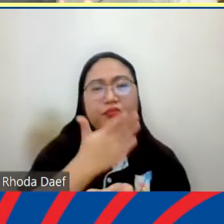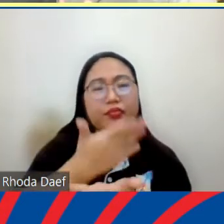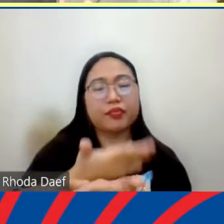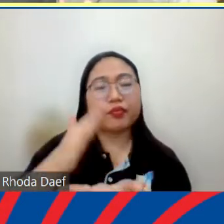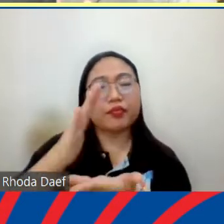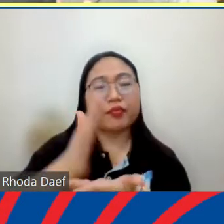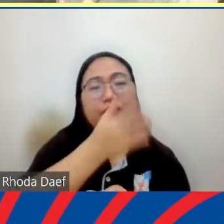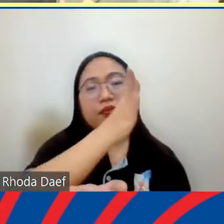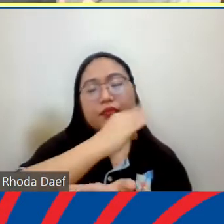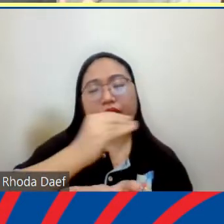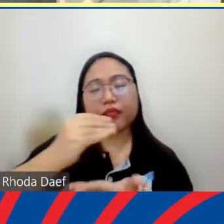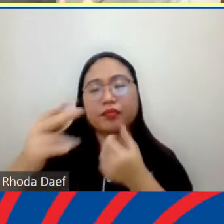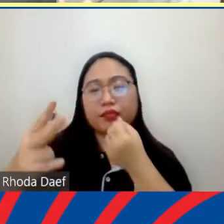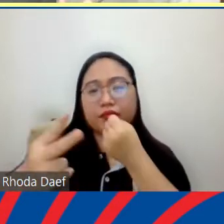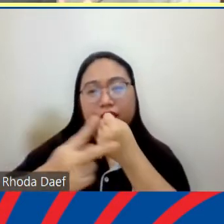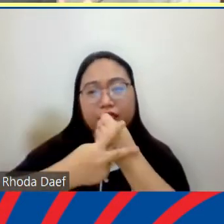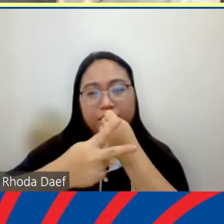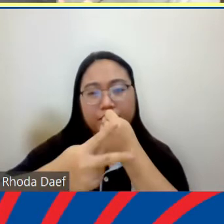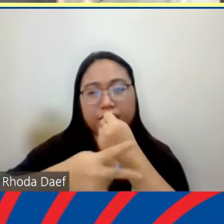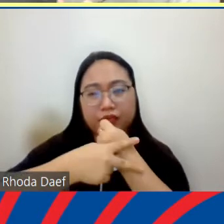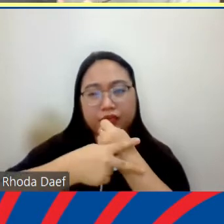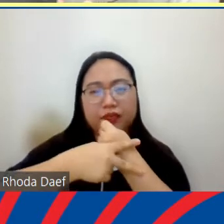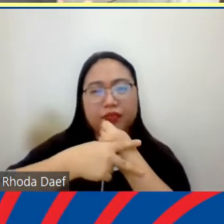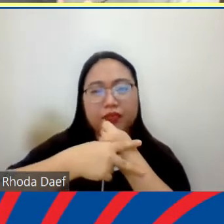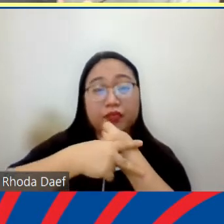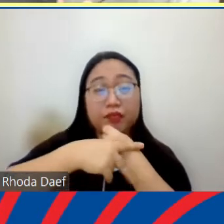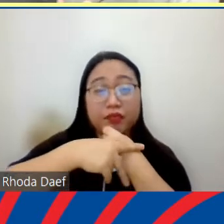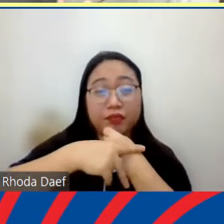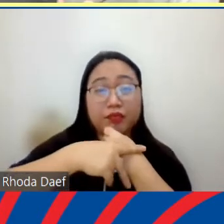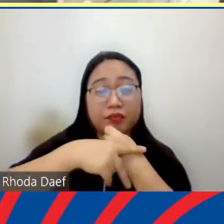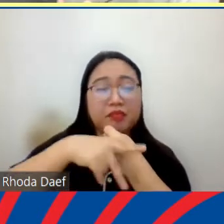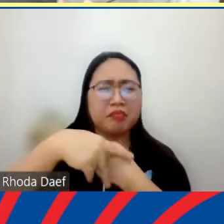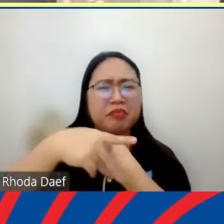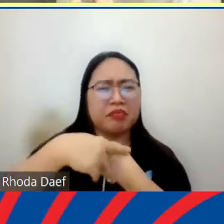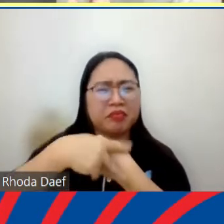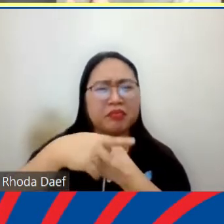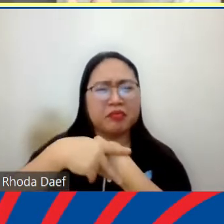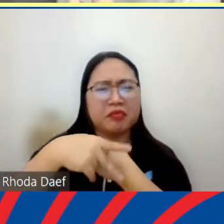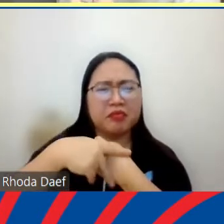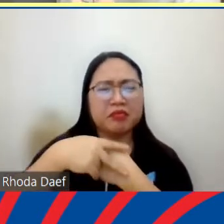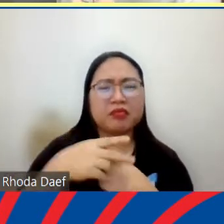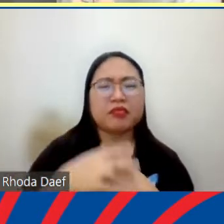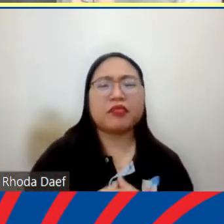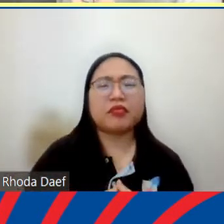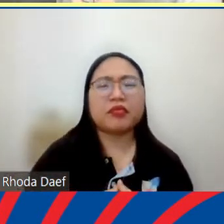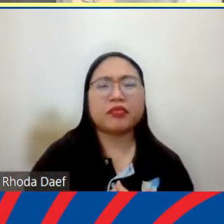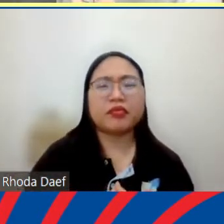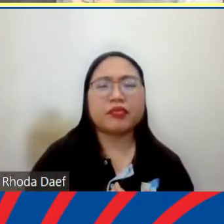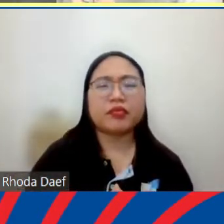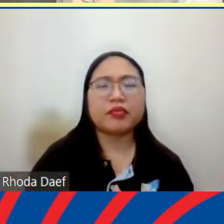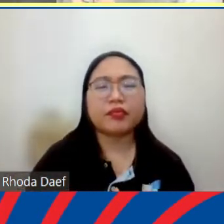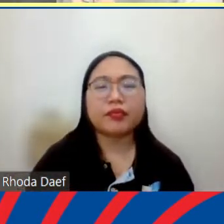sharing, and preservation of research data.